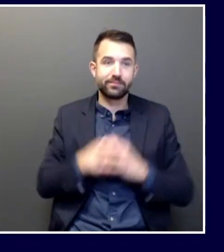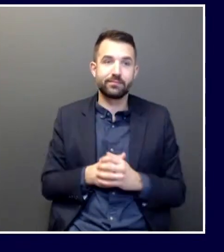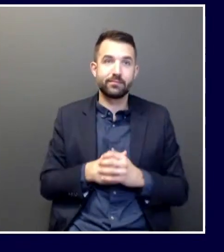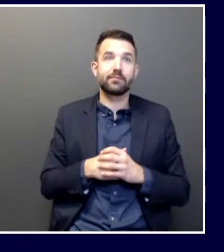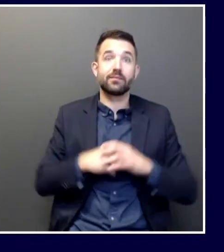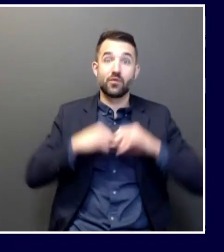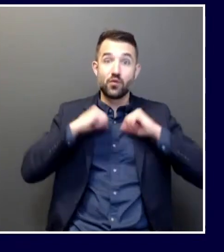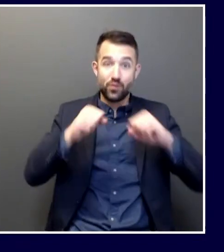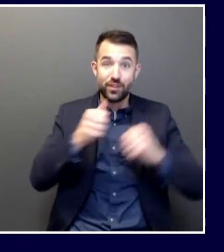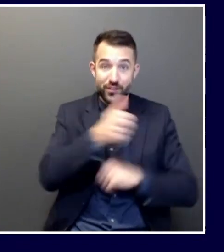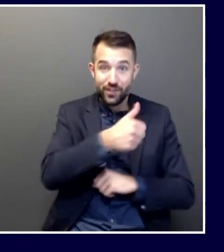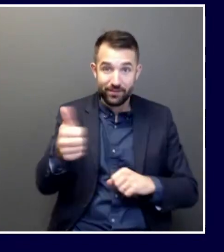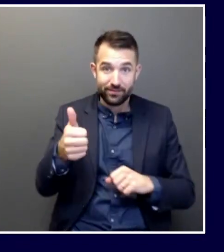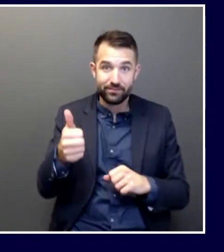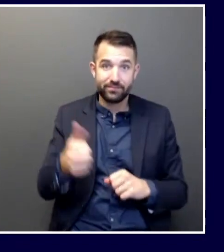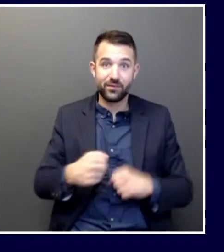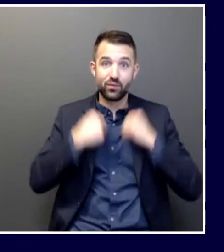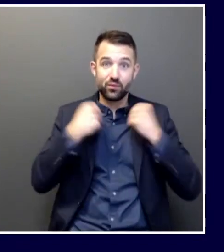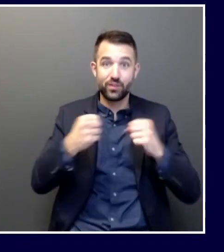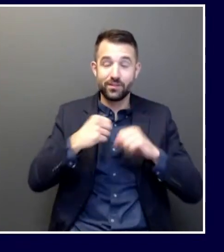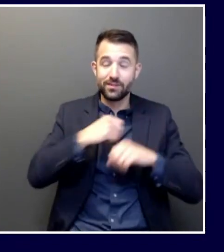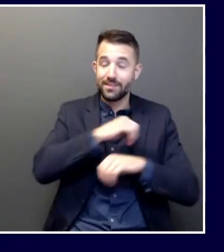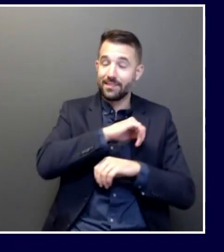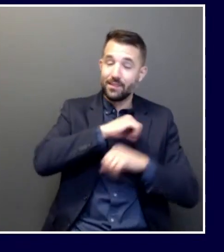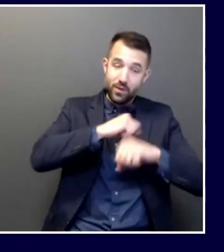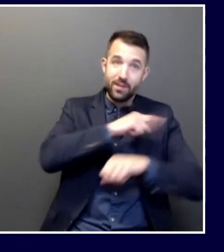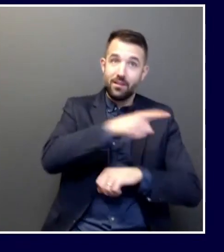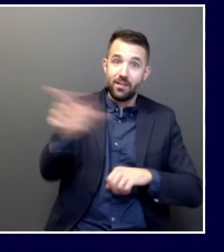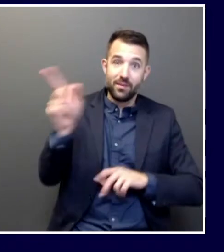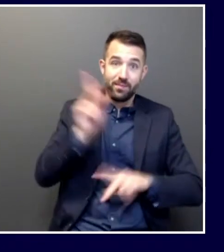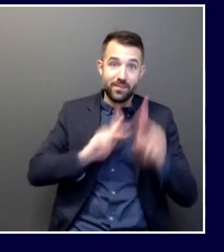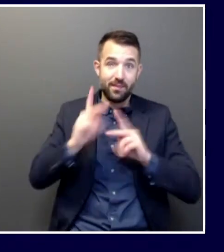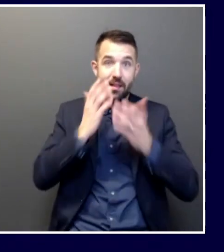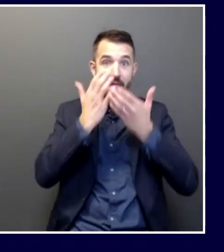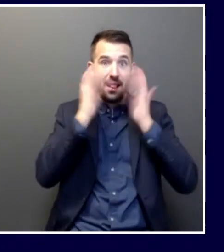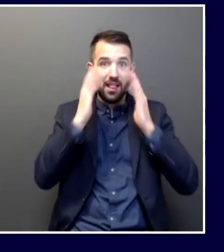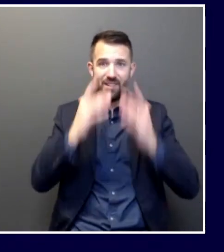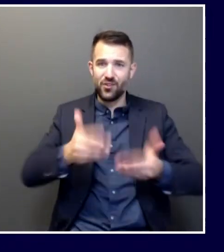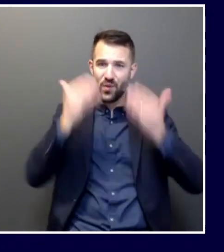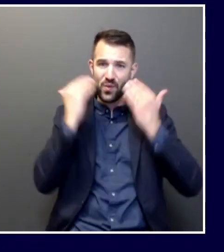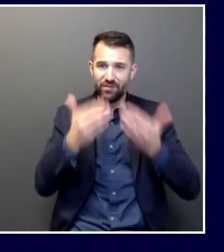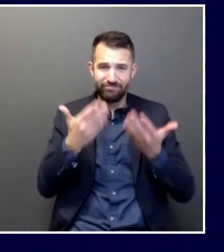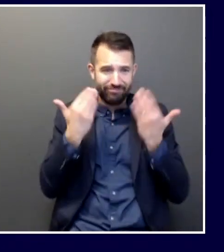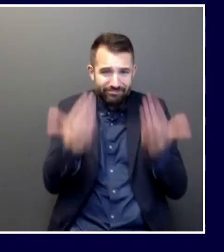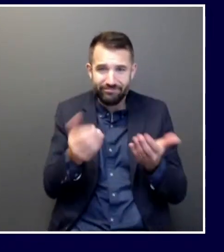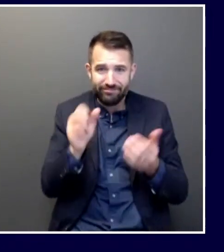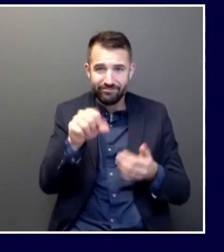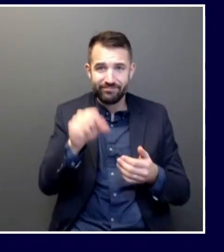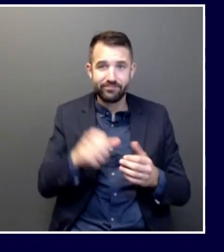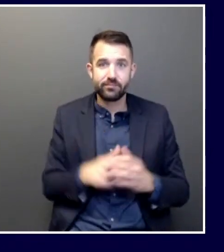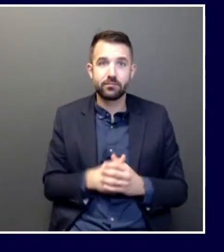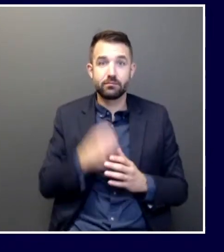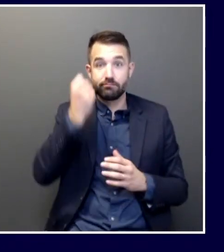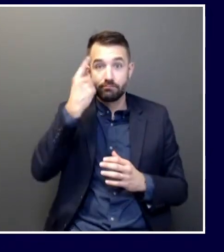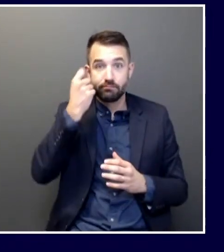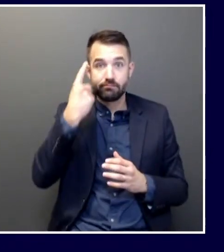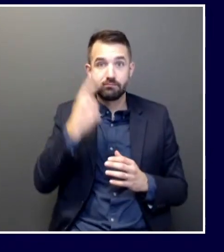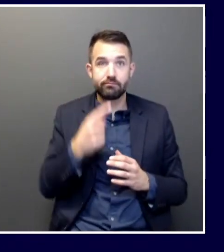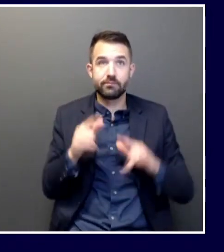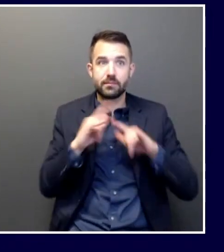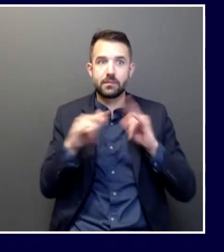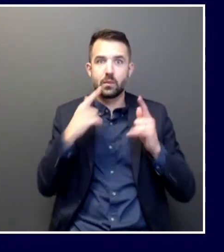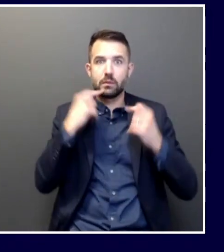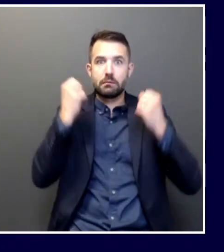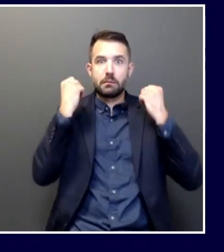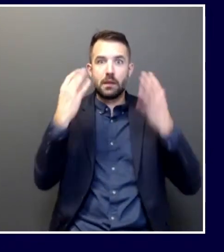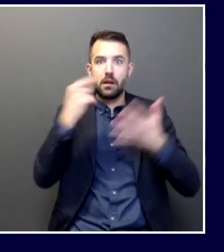keep yourself safe. Halloween can happen. It should happen. But there are also ways, as with so many other things that we're learning